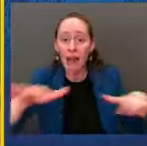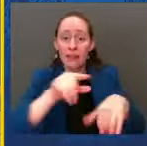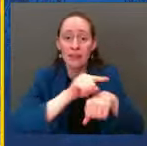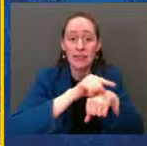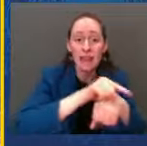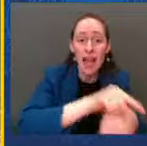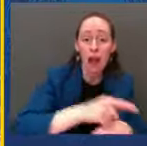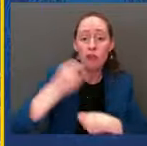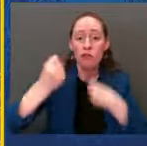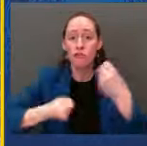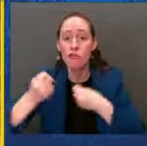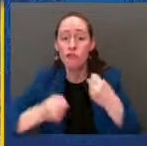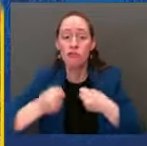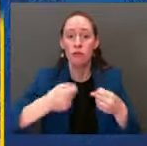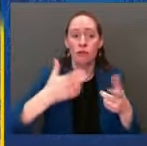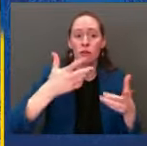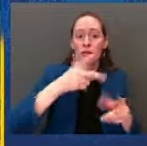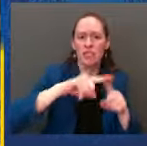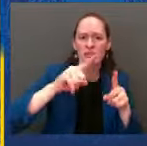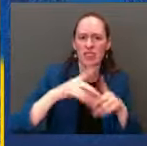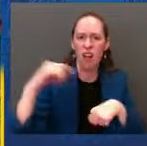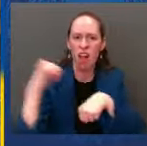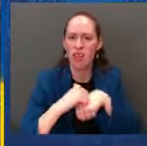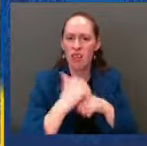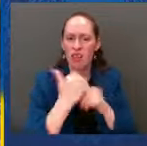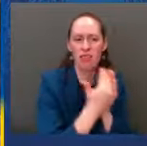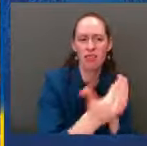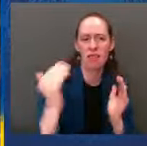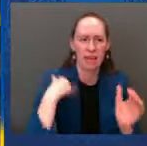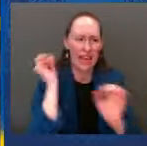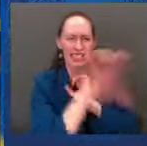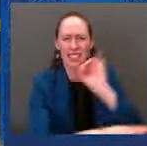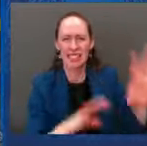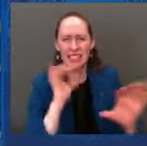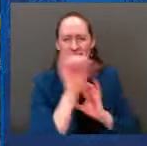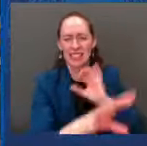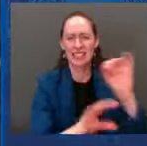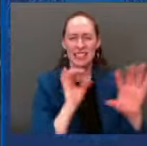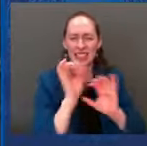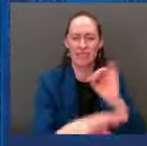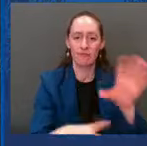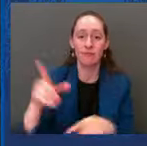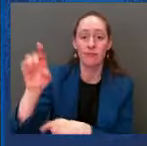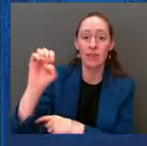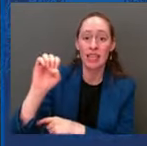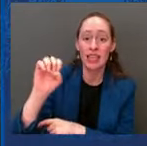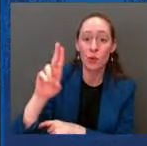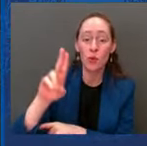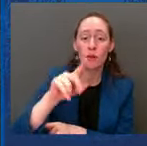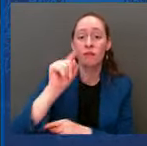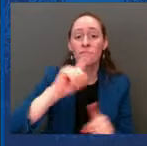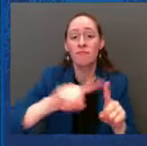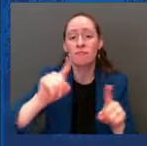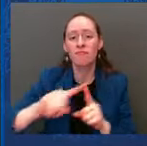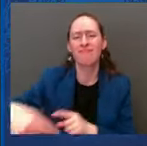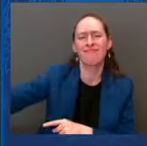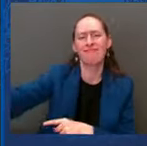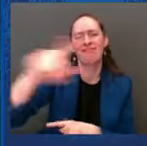and its member states have stepped up with unprecedented commitment to Ukraine, not just in security